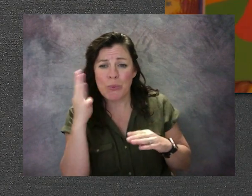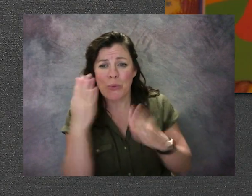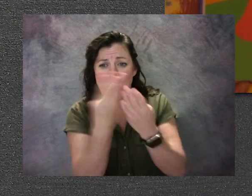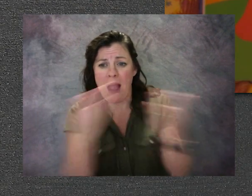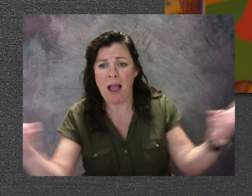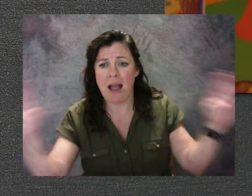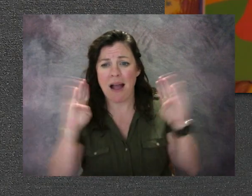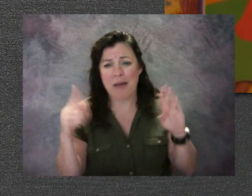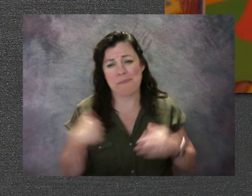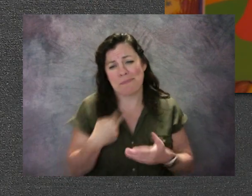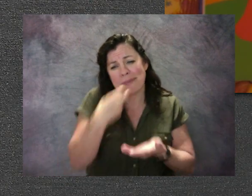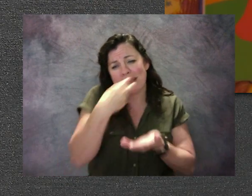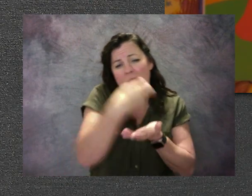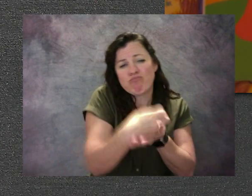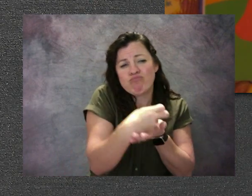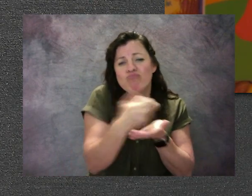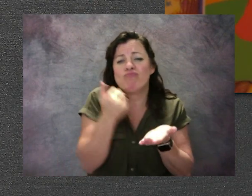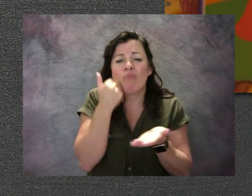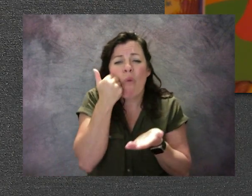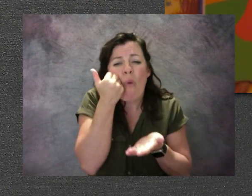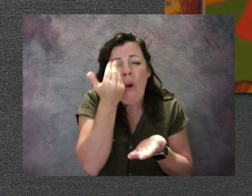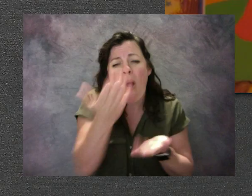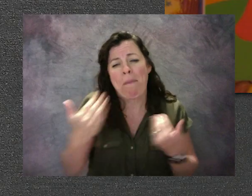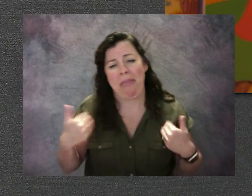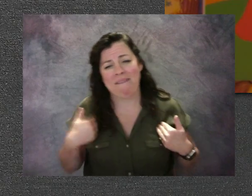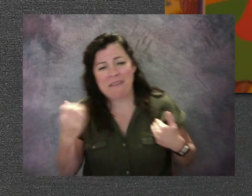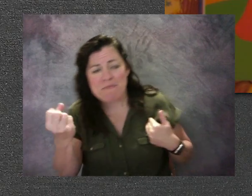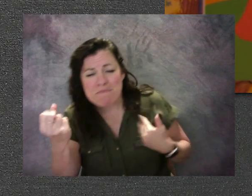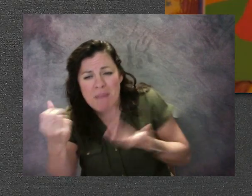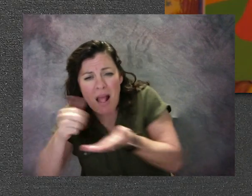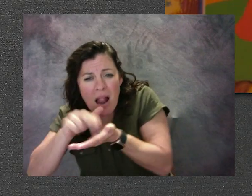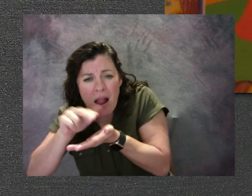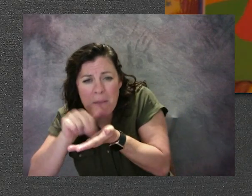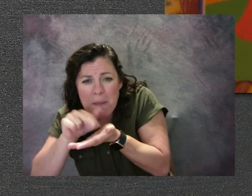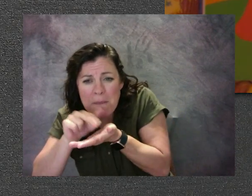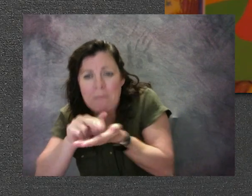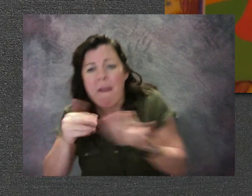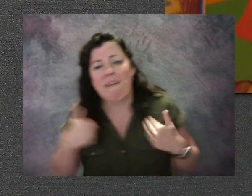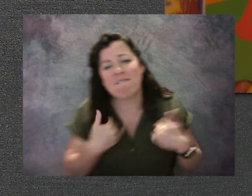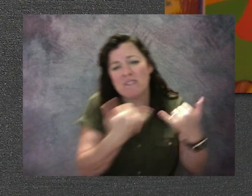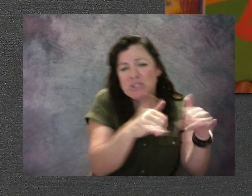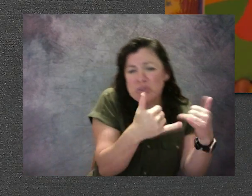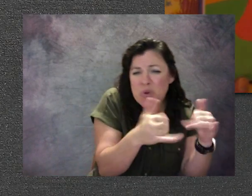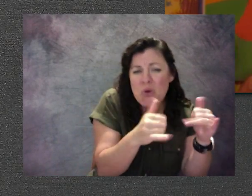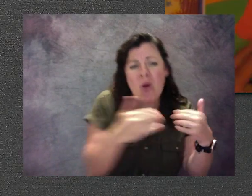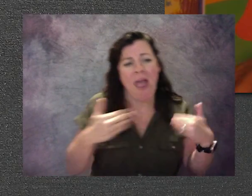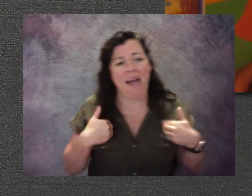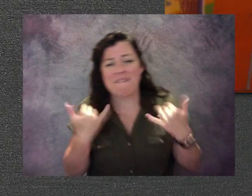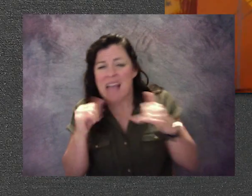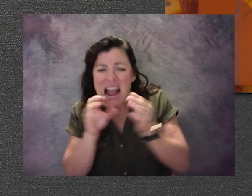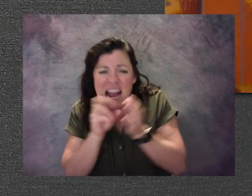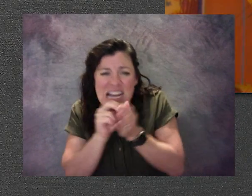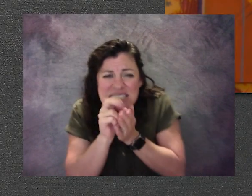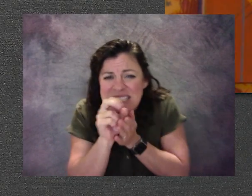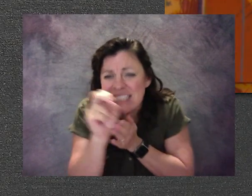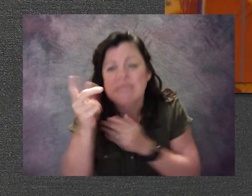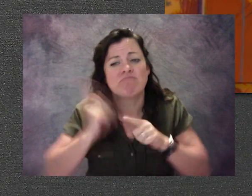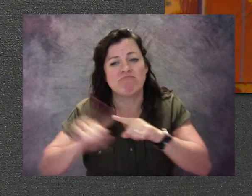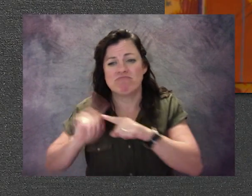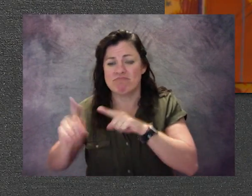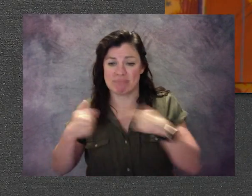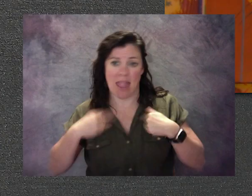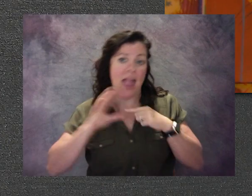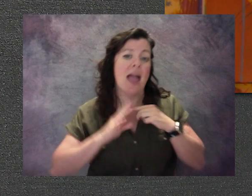toys, grass to nibble on, and a shiny tag on my collar with my name engraved on it. But